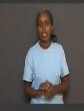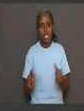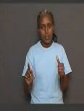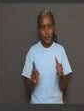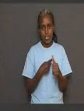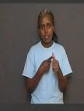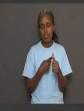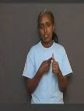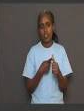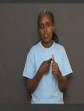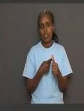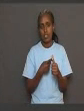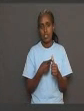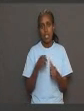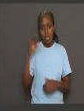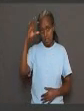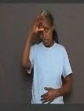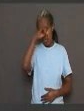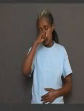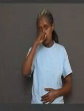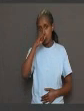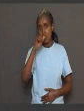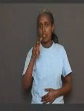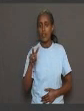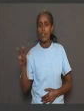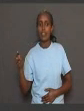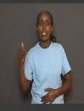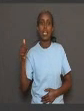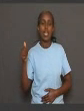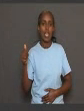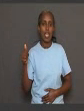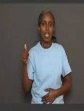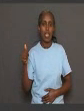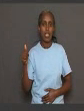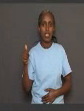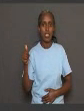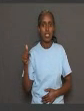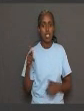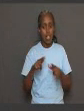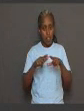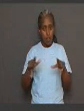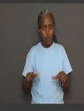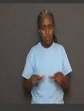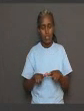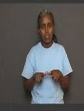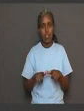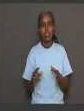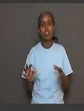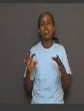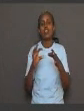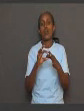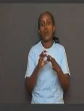First, let us assume that vector A is located at